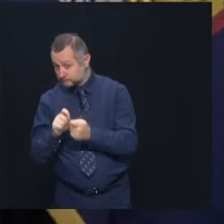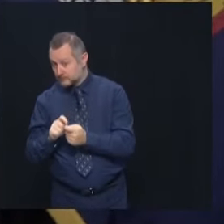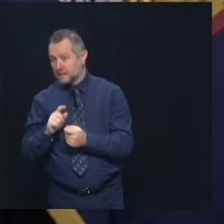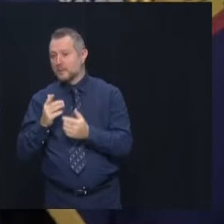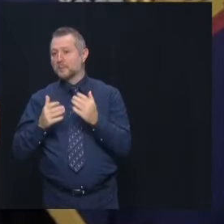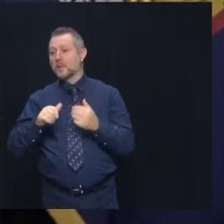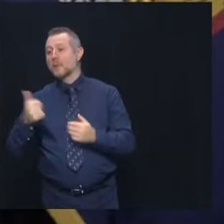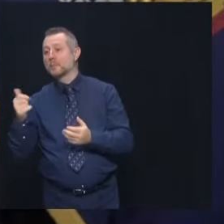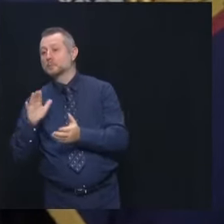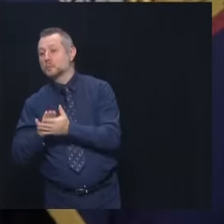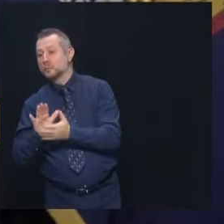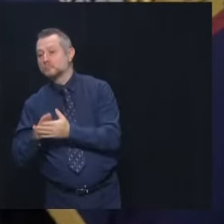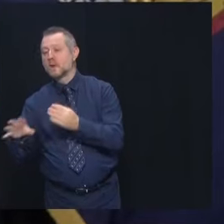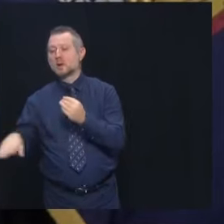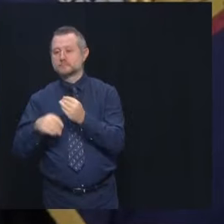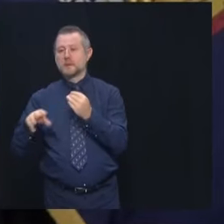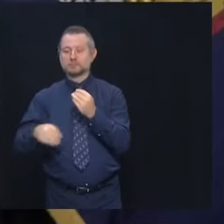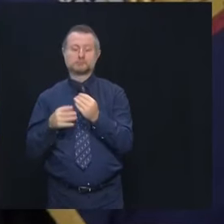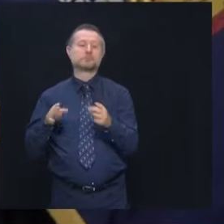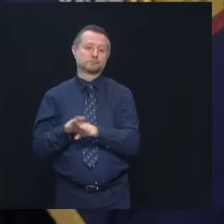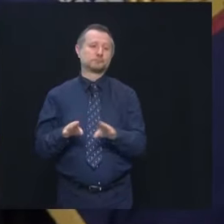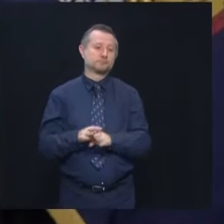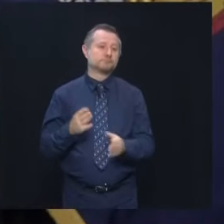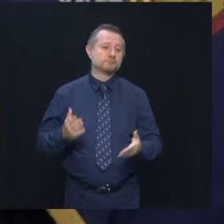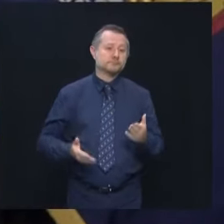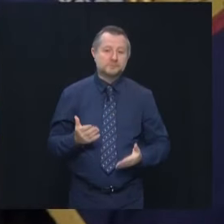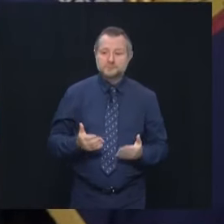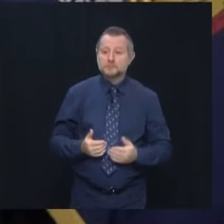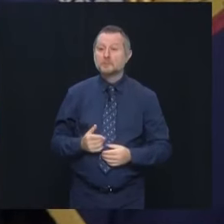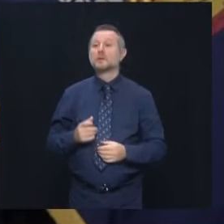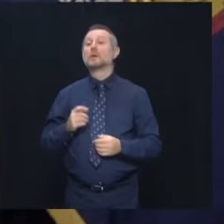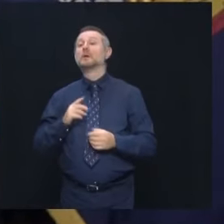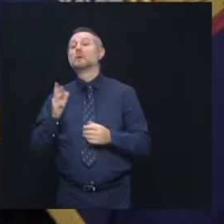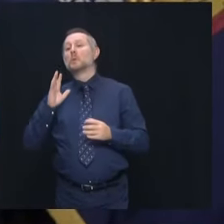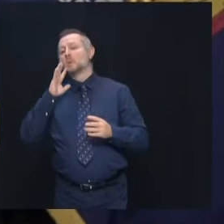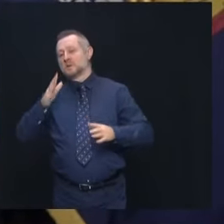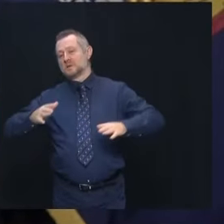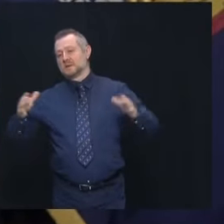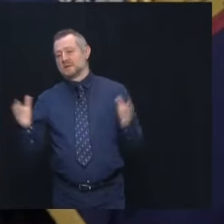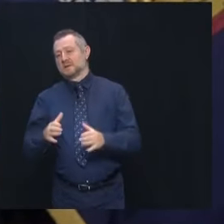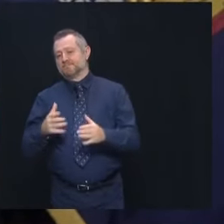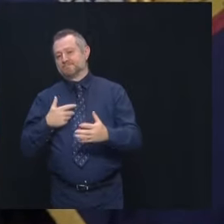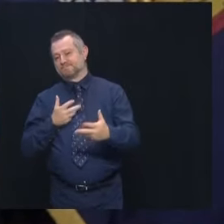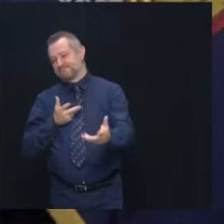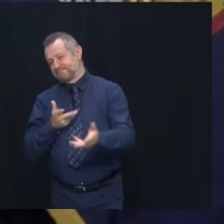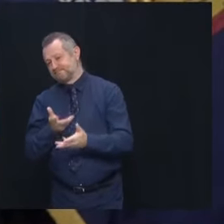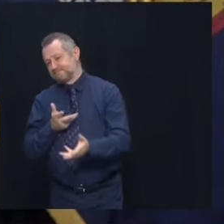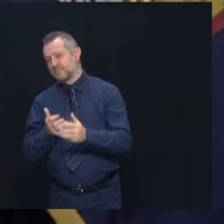include additional schools. Meet with the Orthodox community.